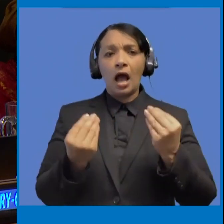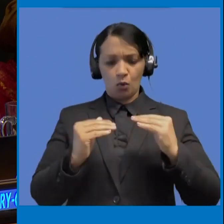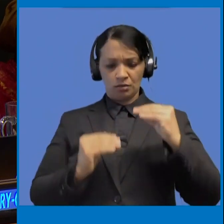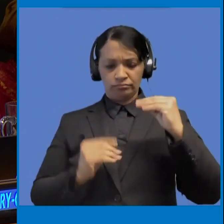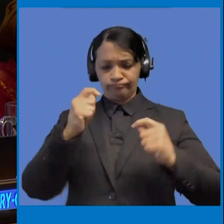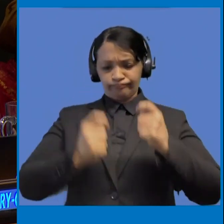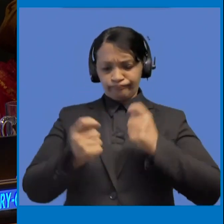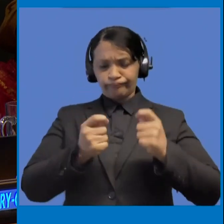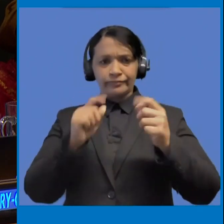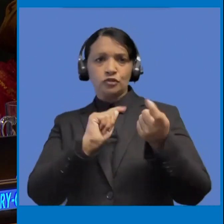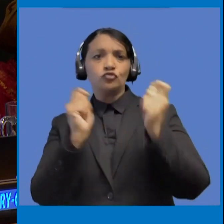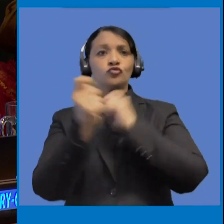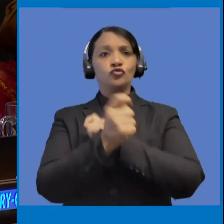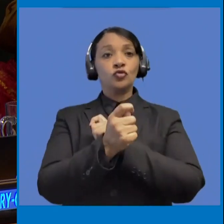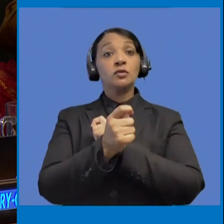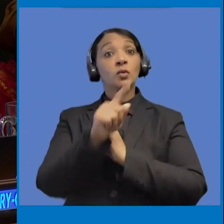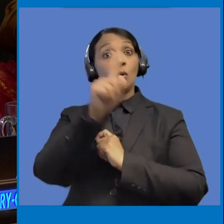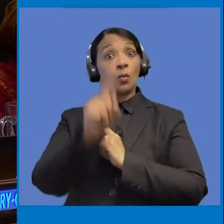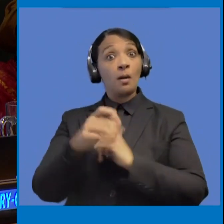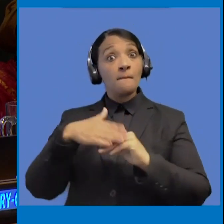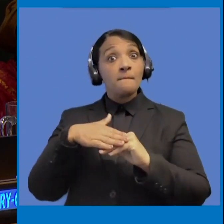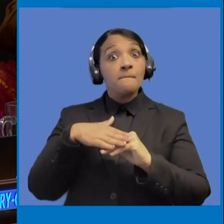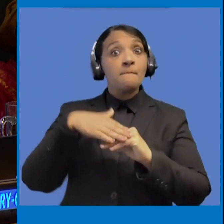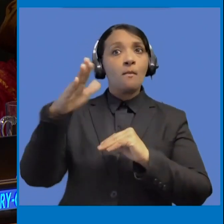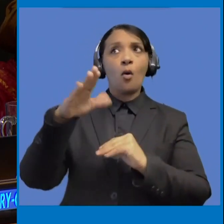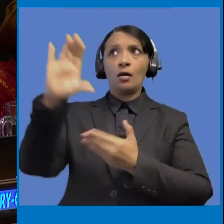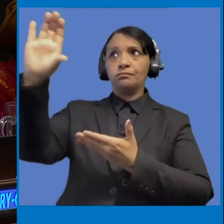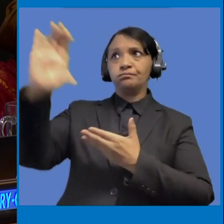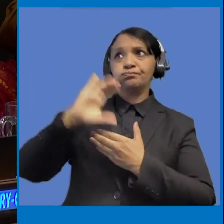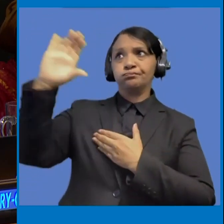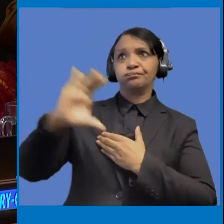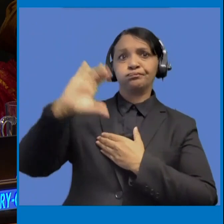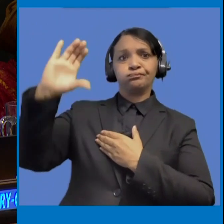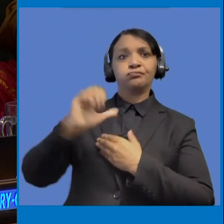to attract more massive private finance into